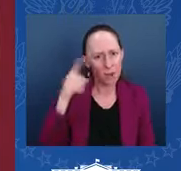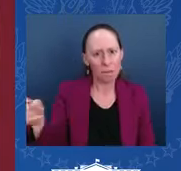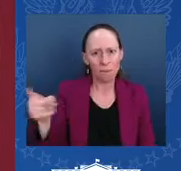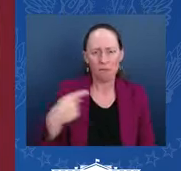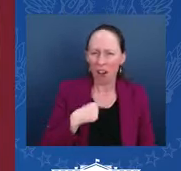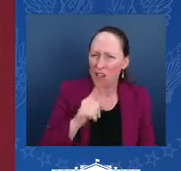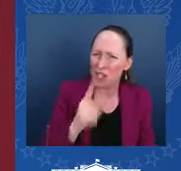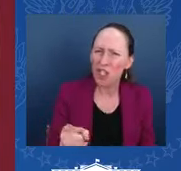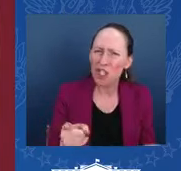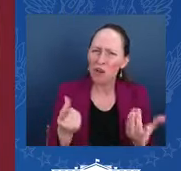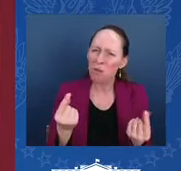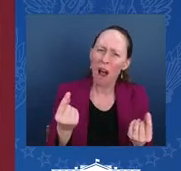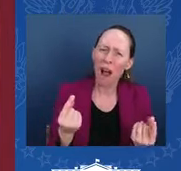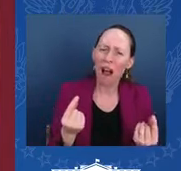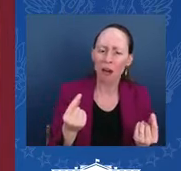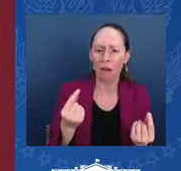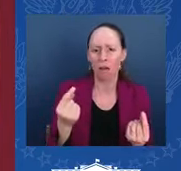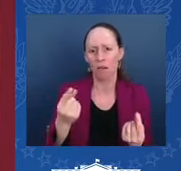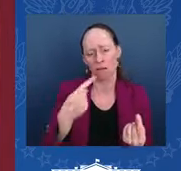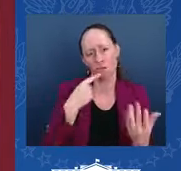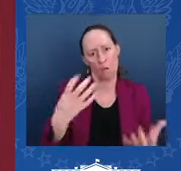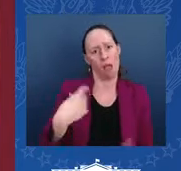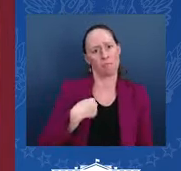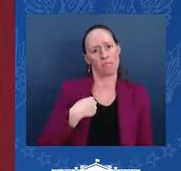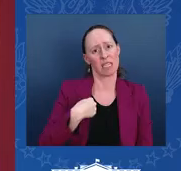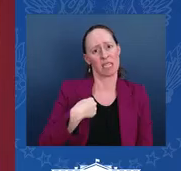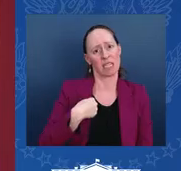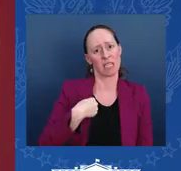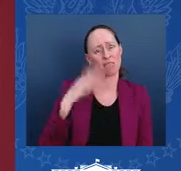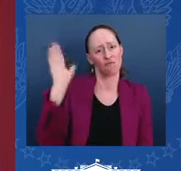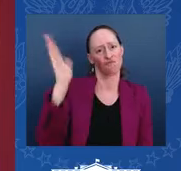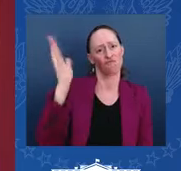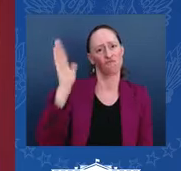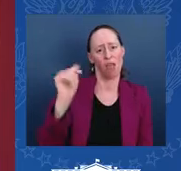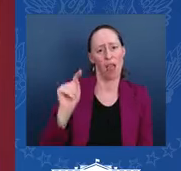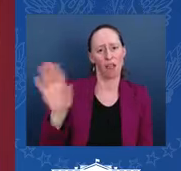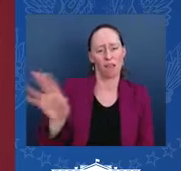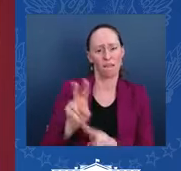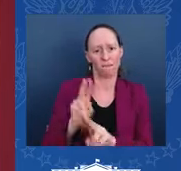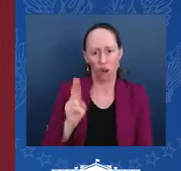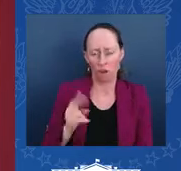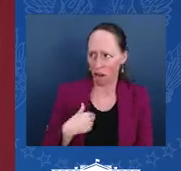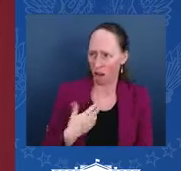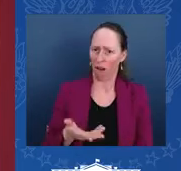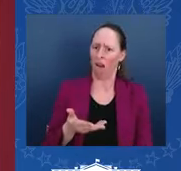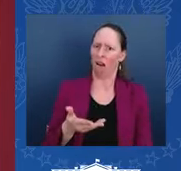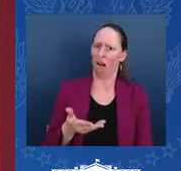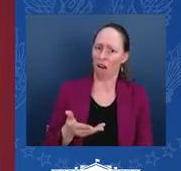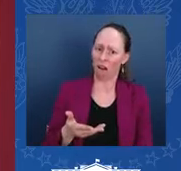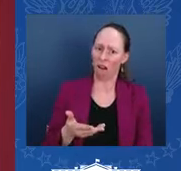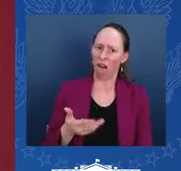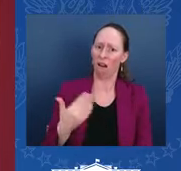I did Strom Thurmond's eulogy. I didn't lie. I started off and said, Grandpa Finnegan, please forgive me for what I'm about to do.